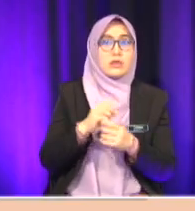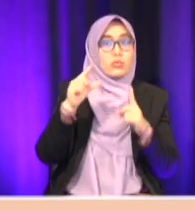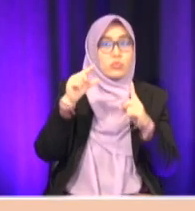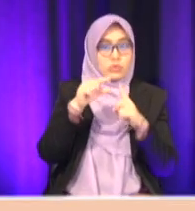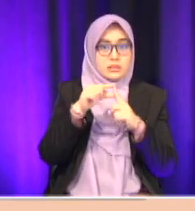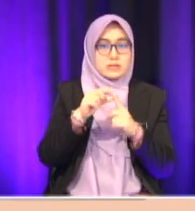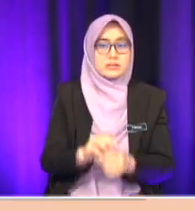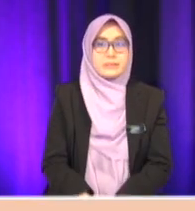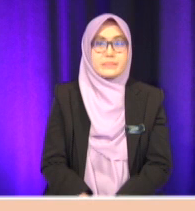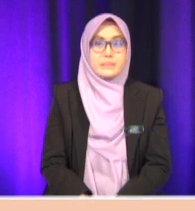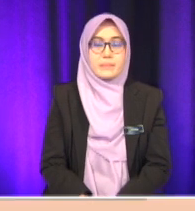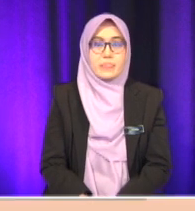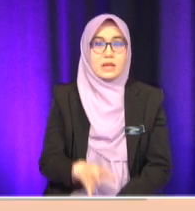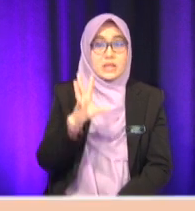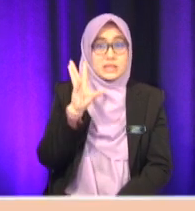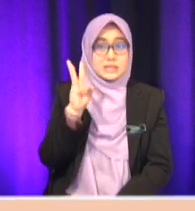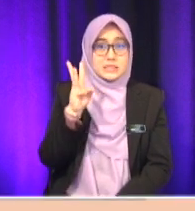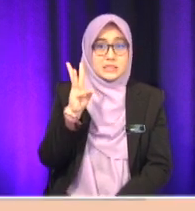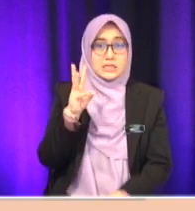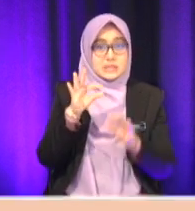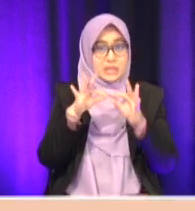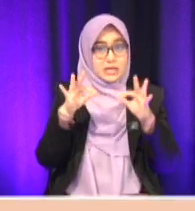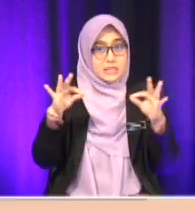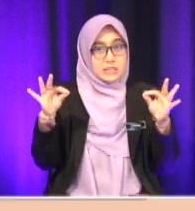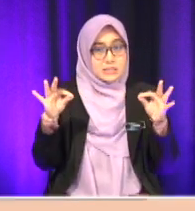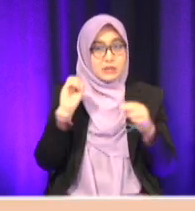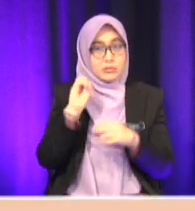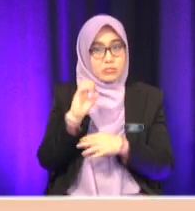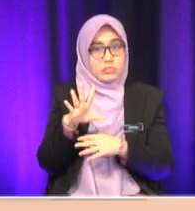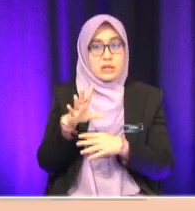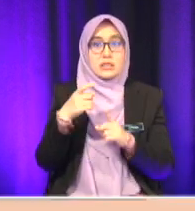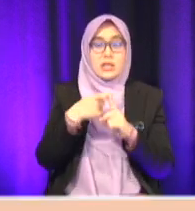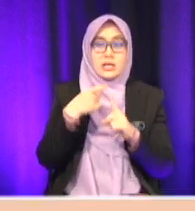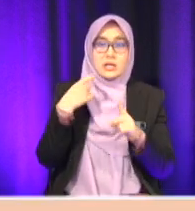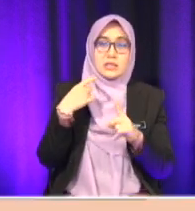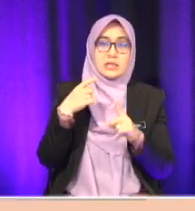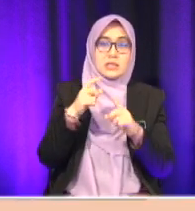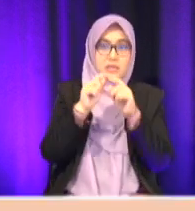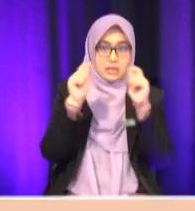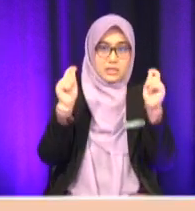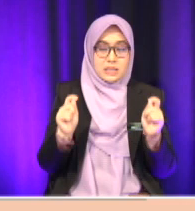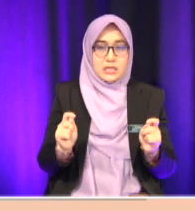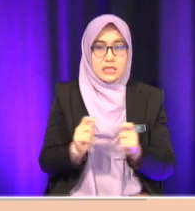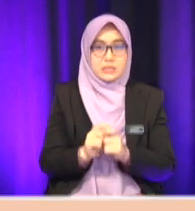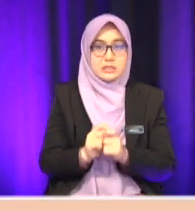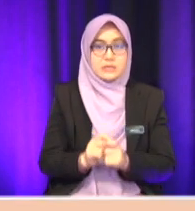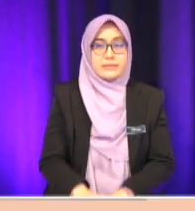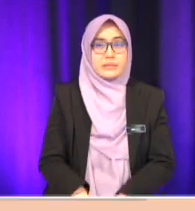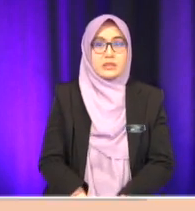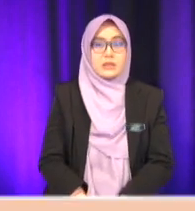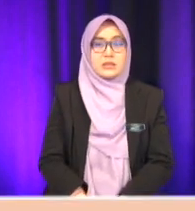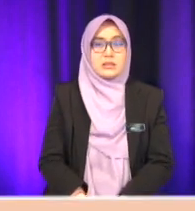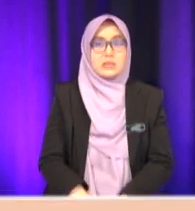are removed from the text. However, the options that are given to